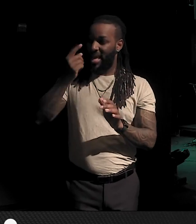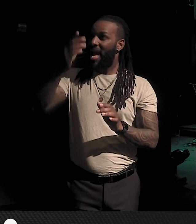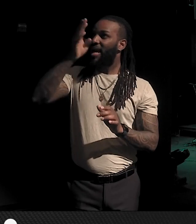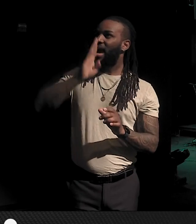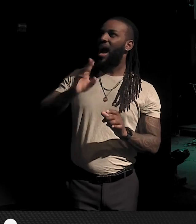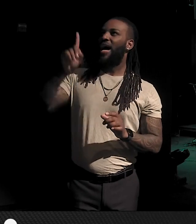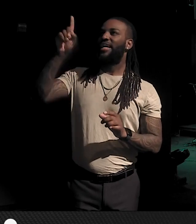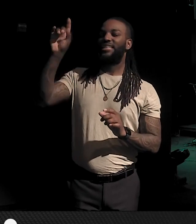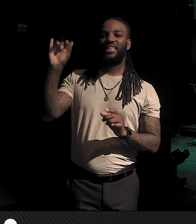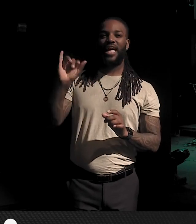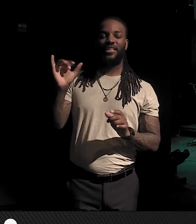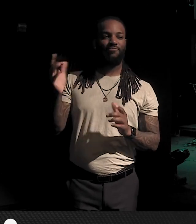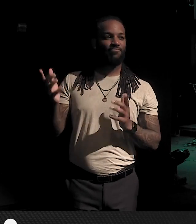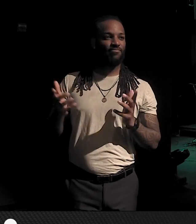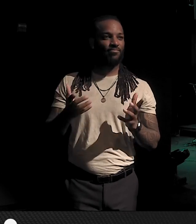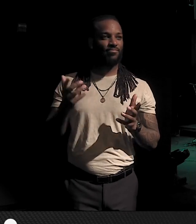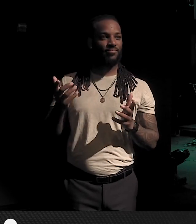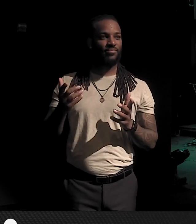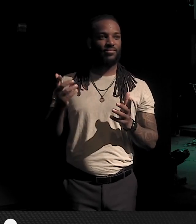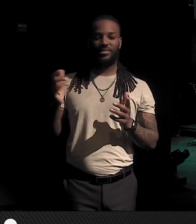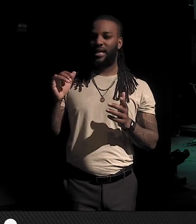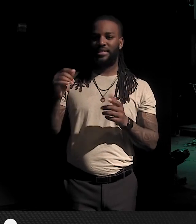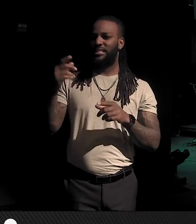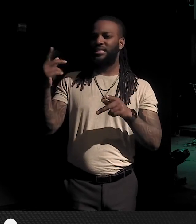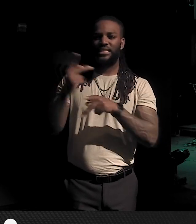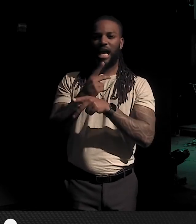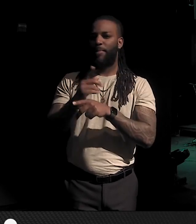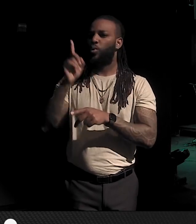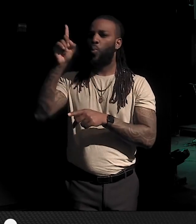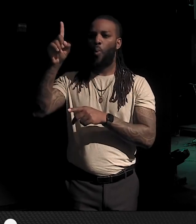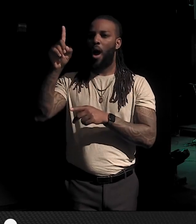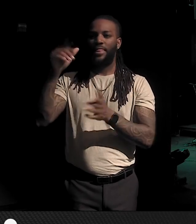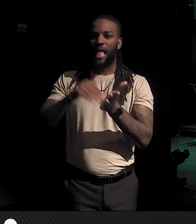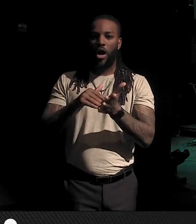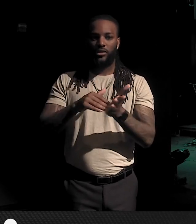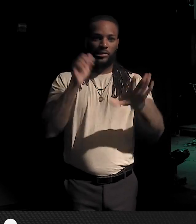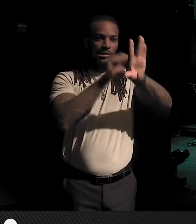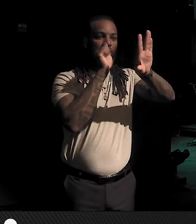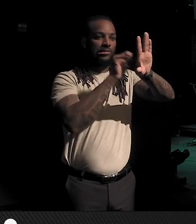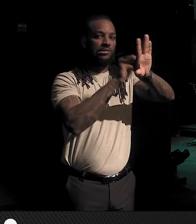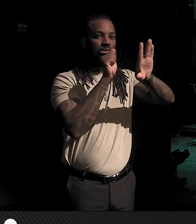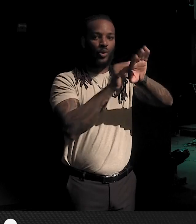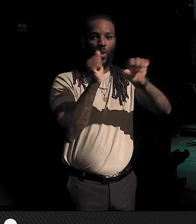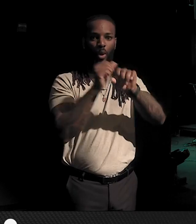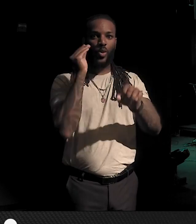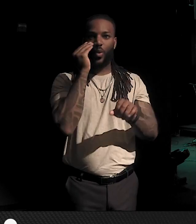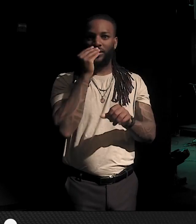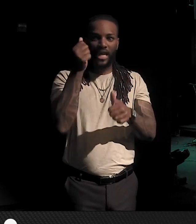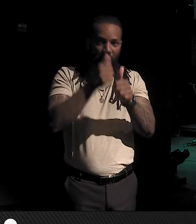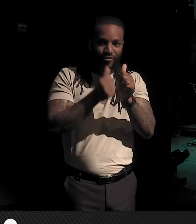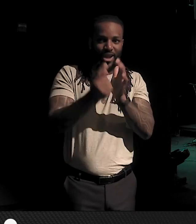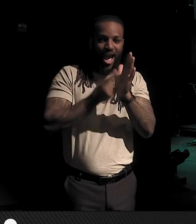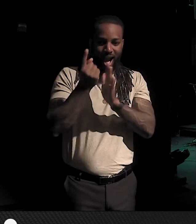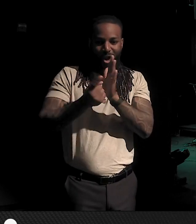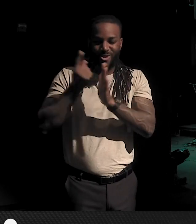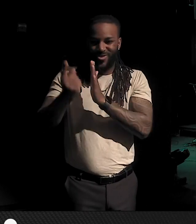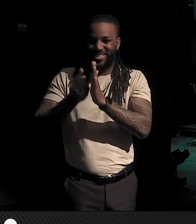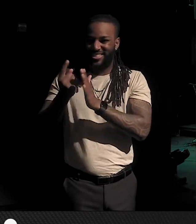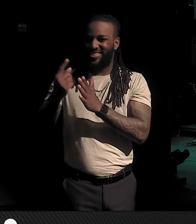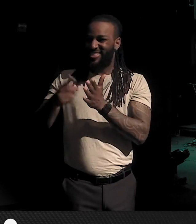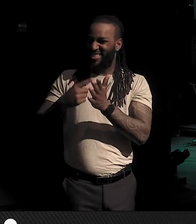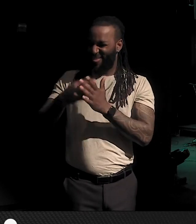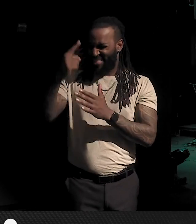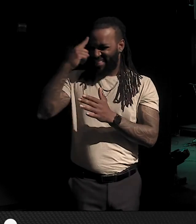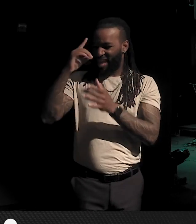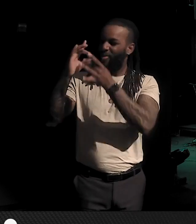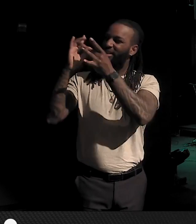is like, I mean, times a thousand knocking on your door with a dozen roses every hour. Sometimes we think in our relationship